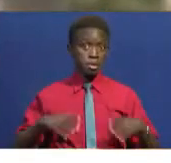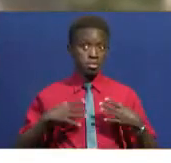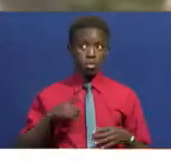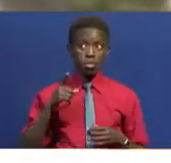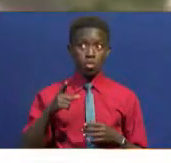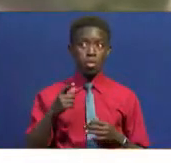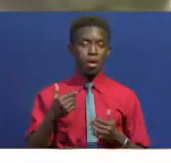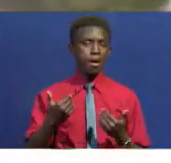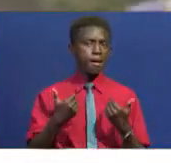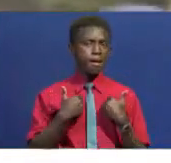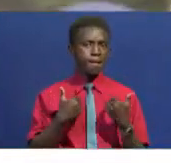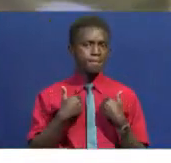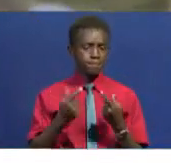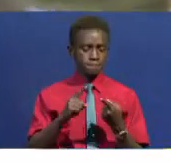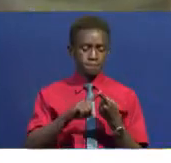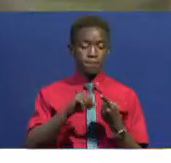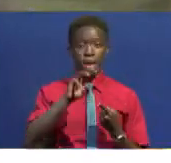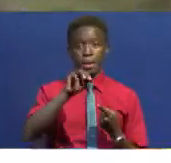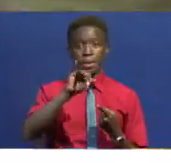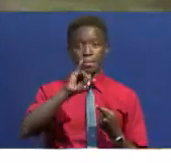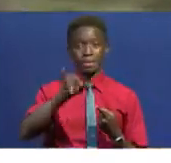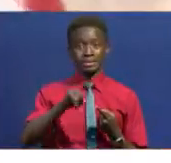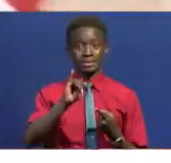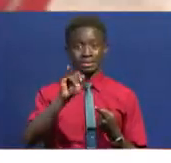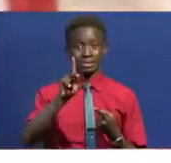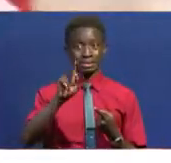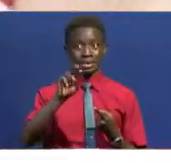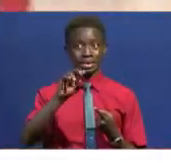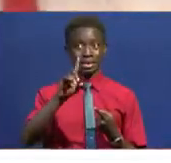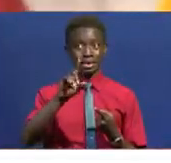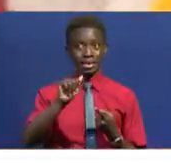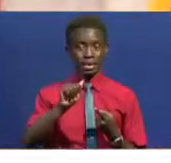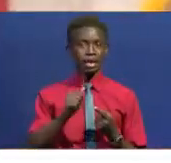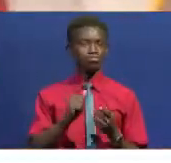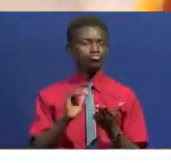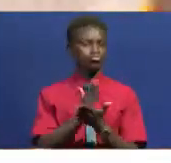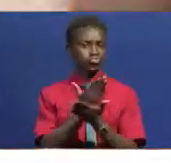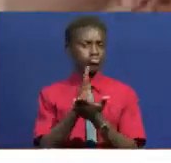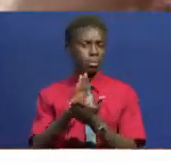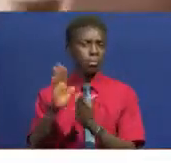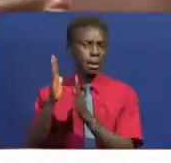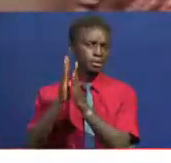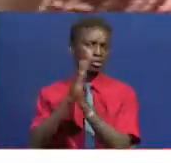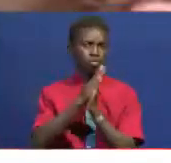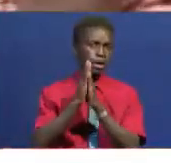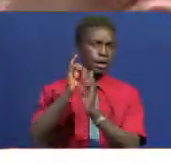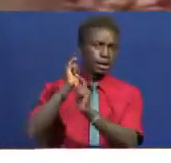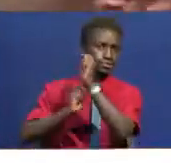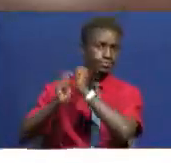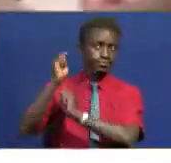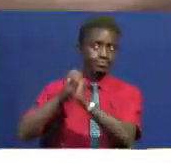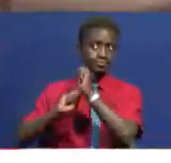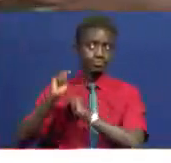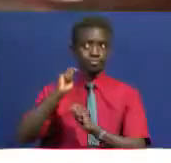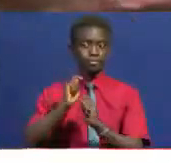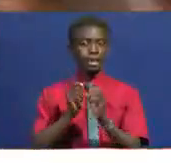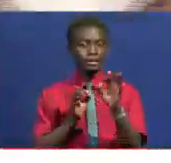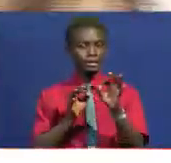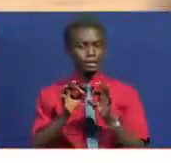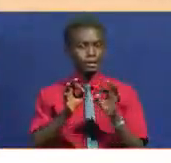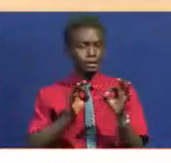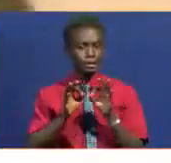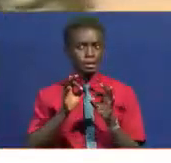primarily comprises the Mijikenda community, share their traditions and stories alike, offering a glimpse into the